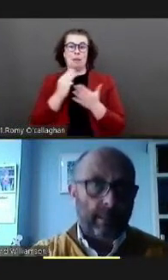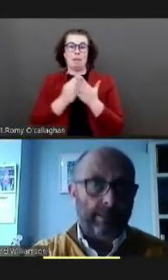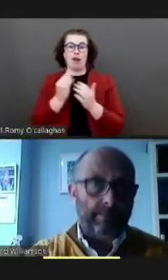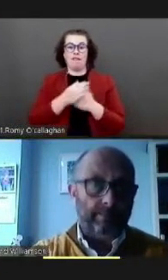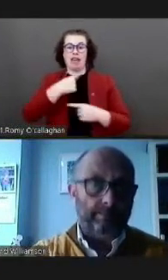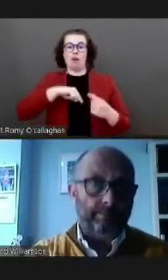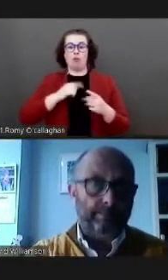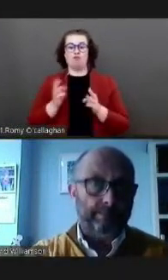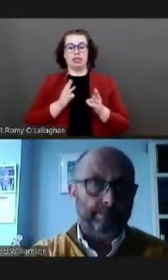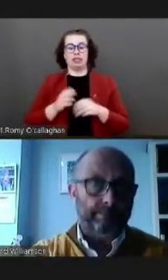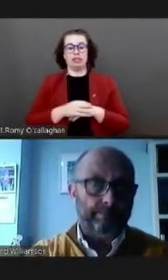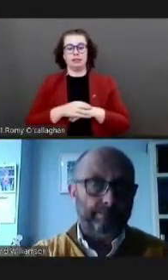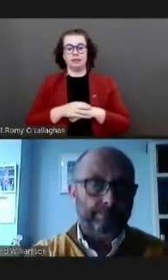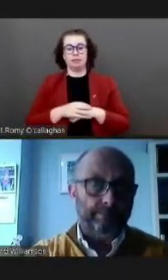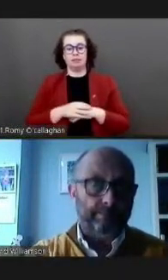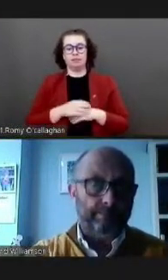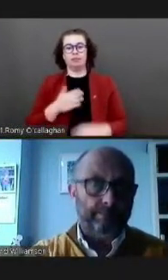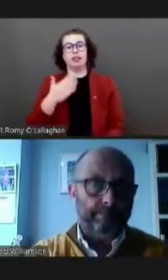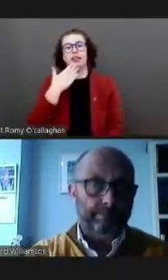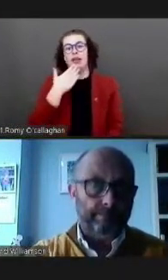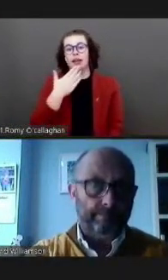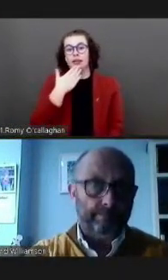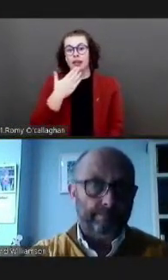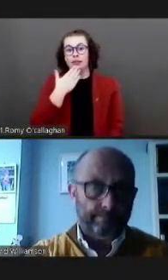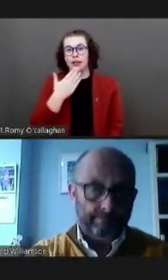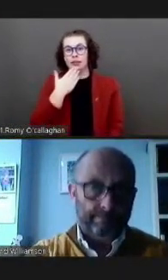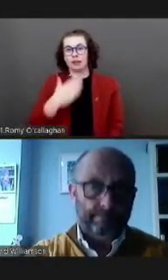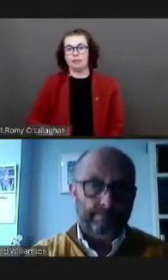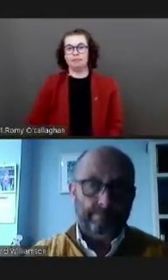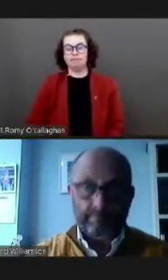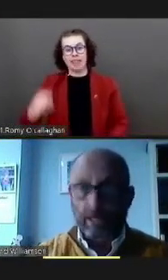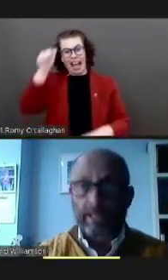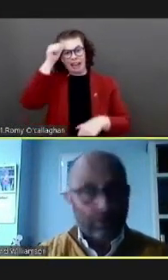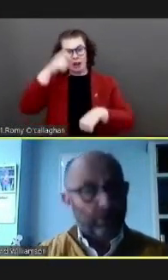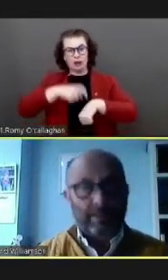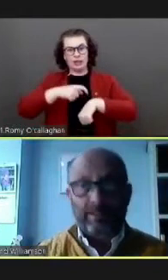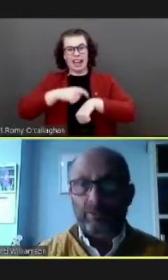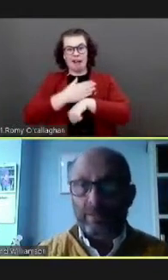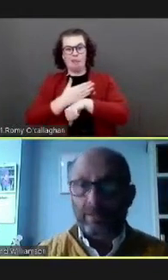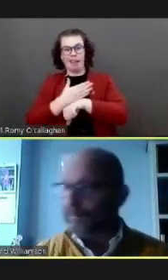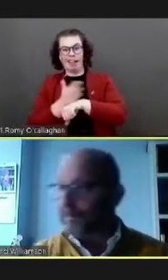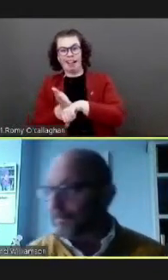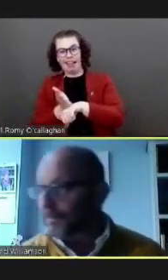the last slide. David, thank you very much for that. I know we've run over.